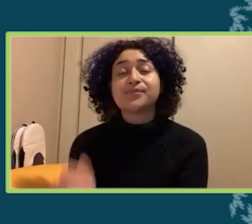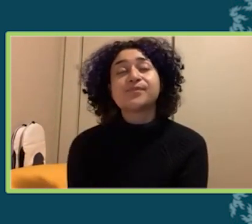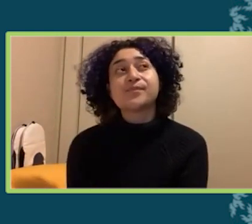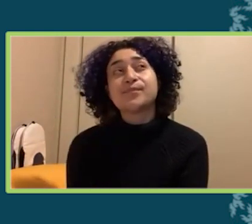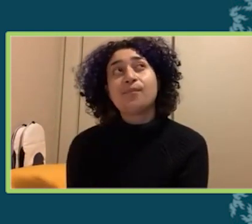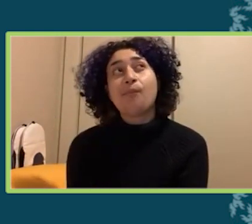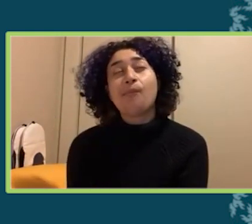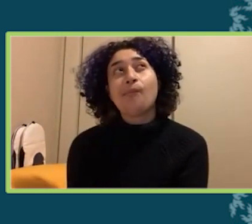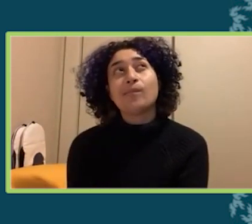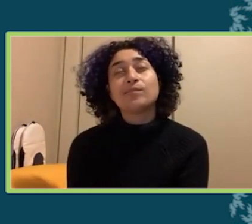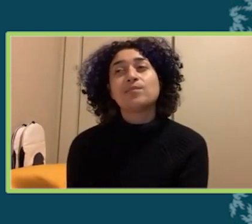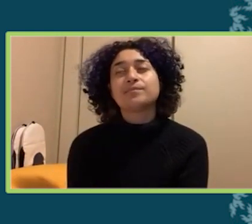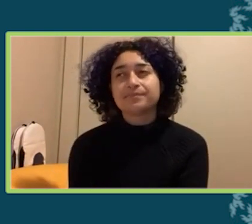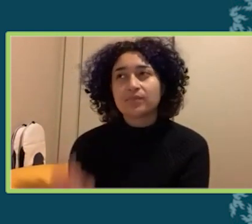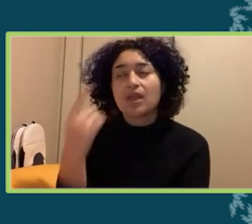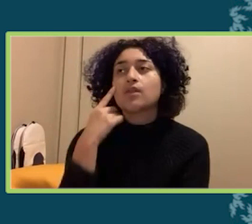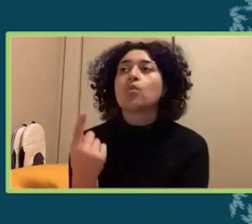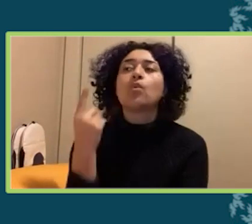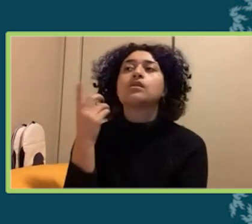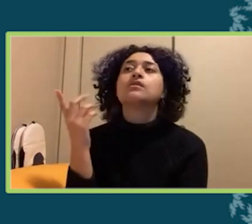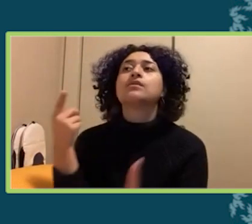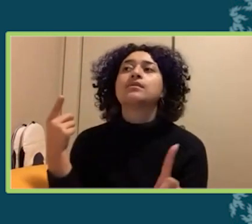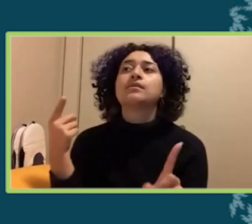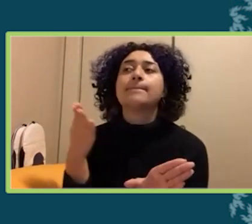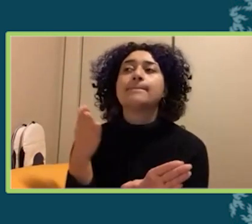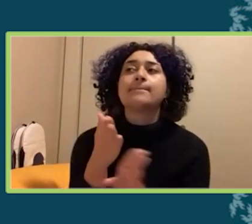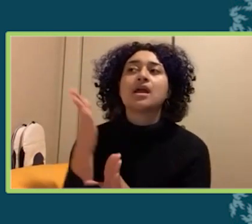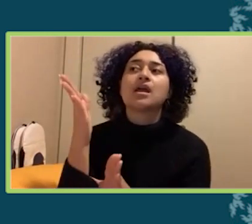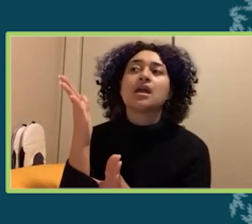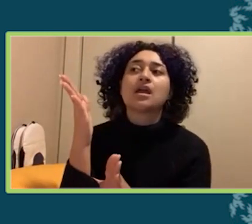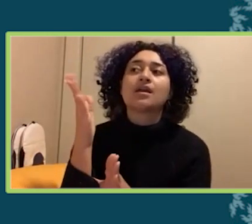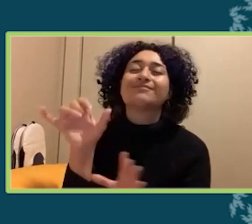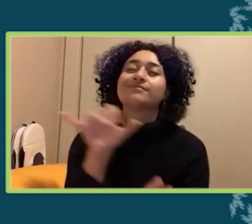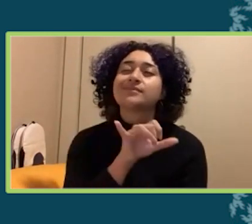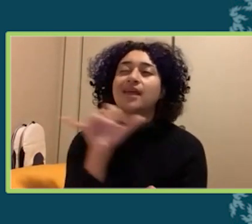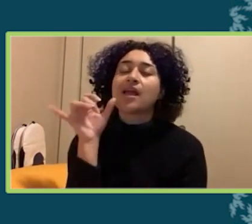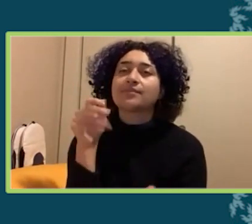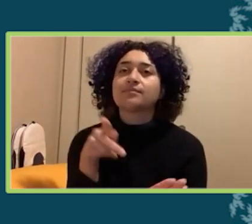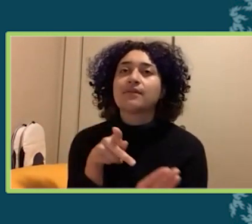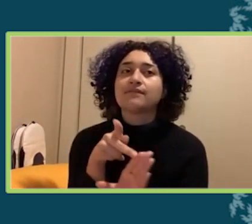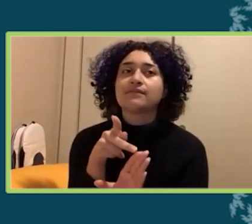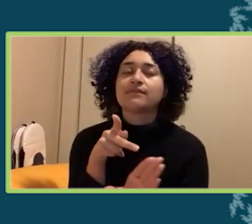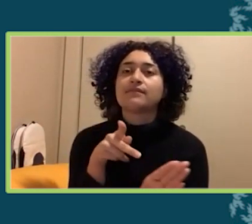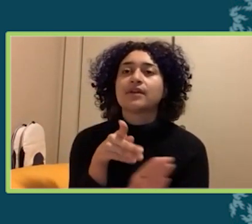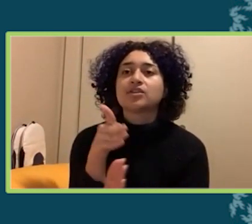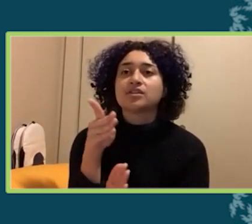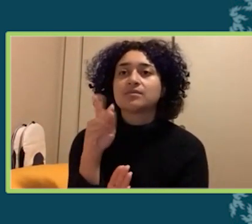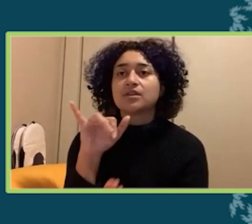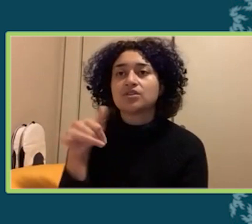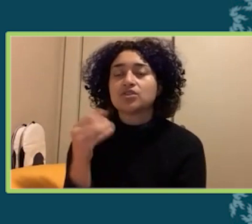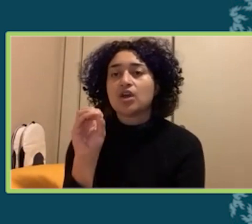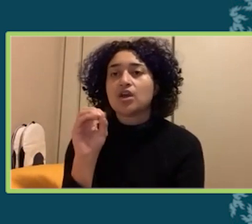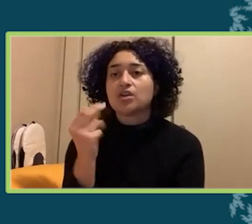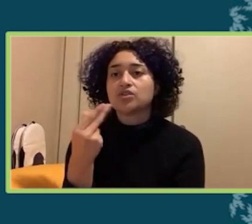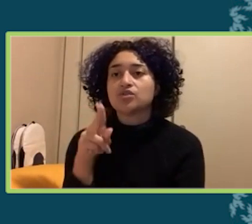think one of the main, like perfectionism that Joshua named earlier, a huge,